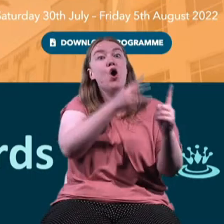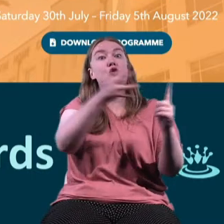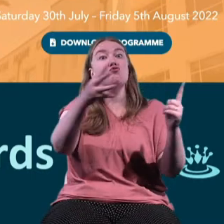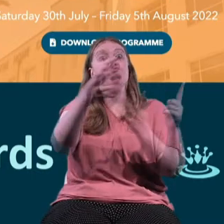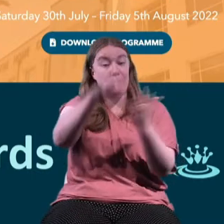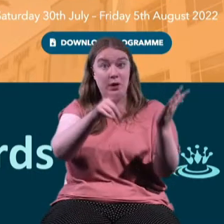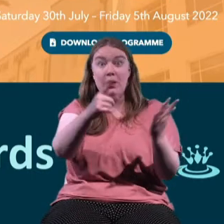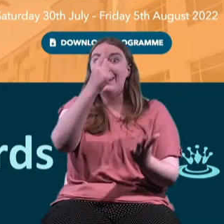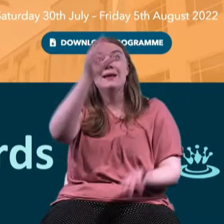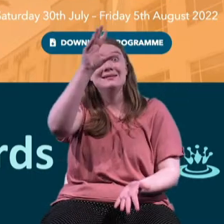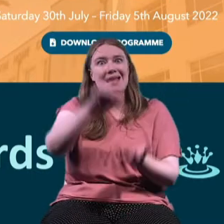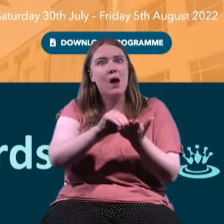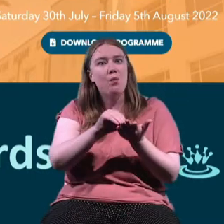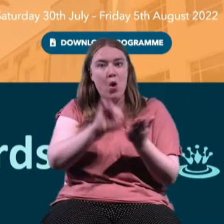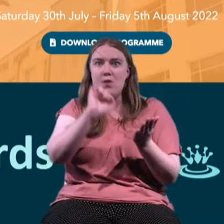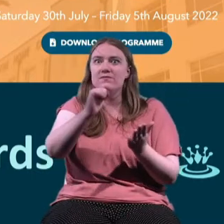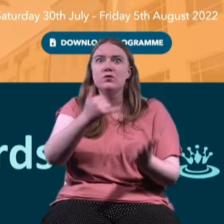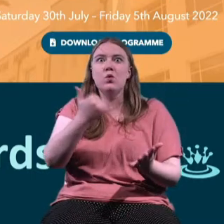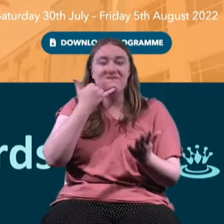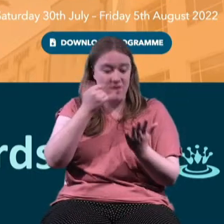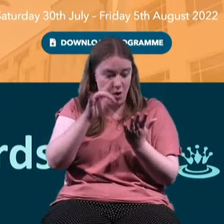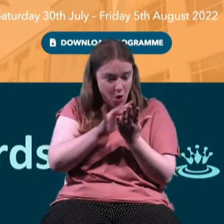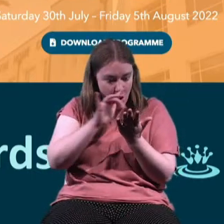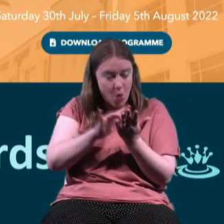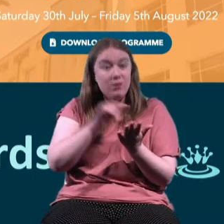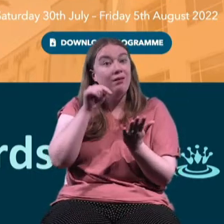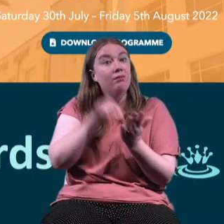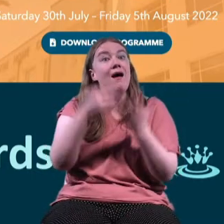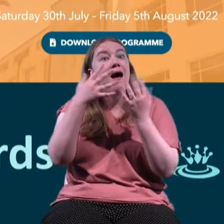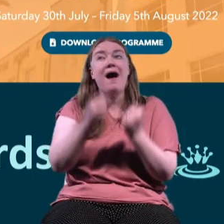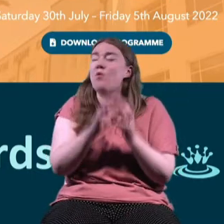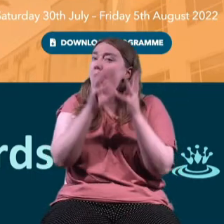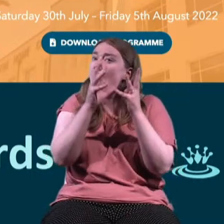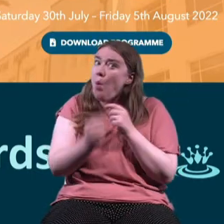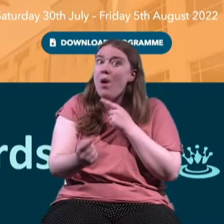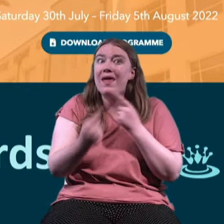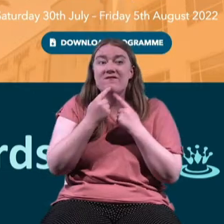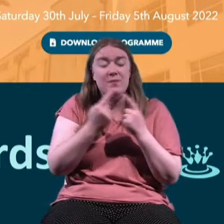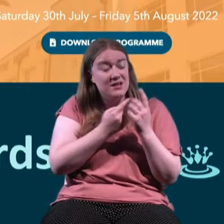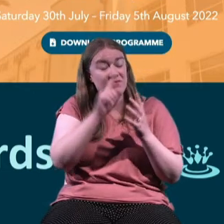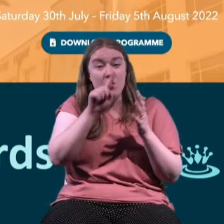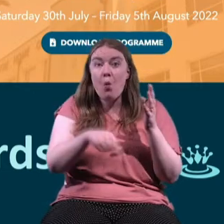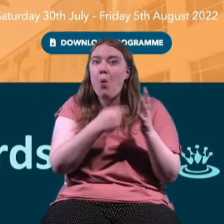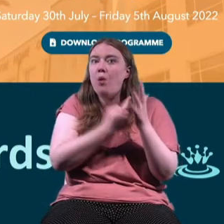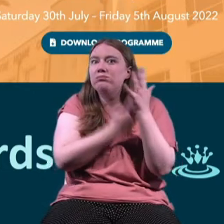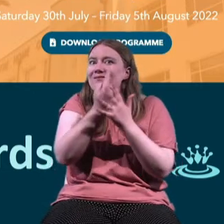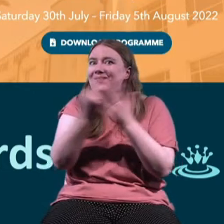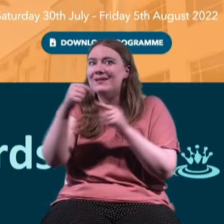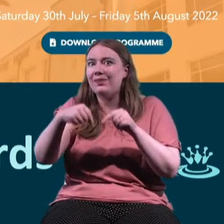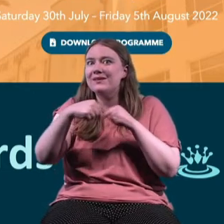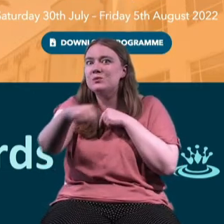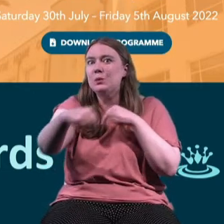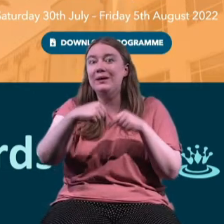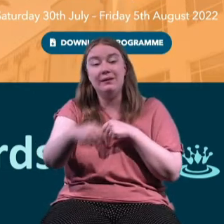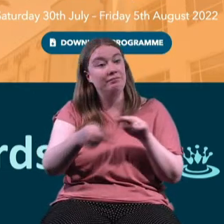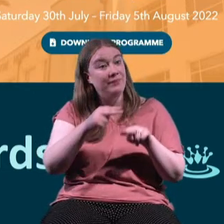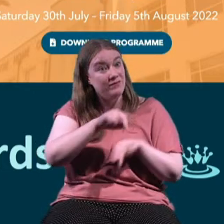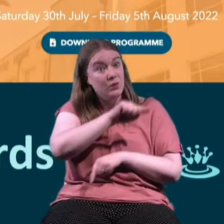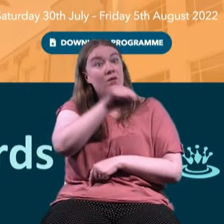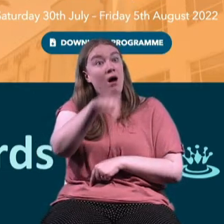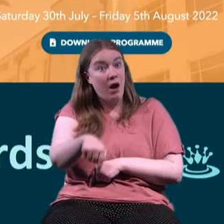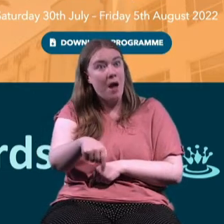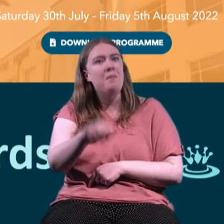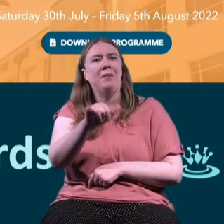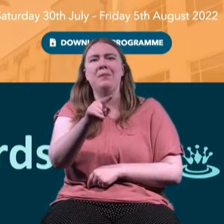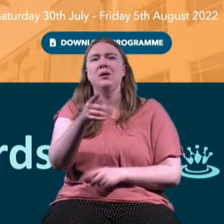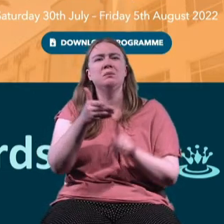your phone. And on there is all the information about every event that's happening this week. And also, as you've come in, you've probably seen